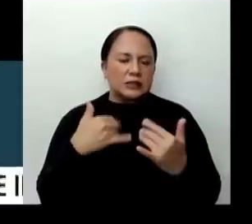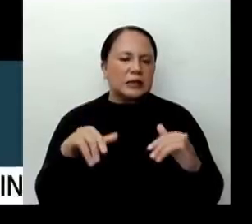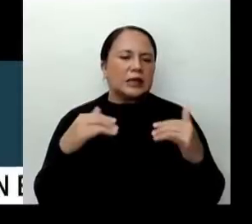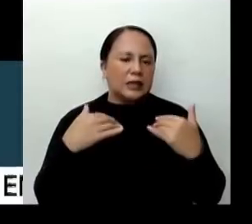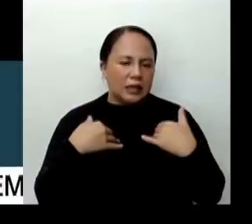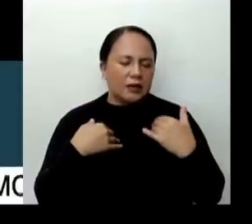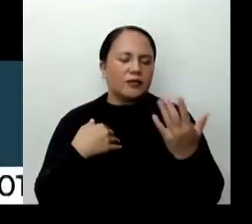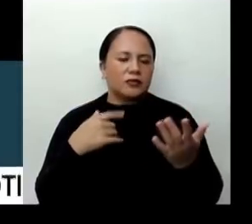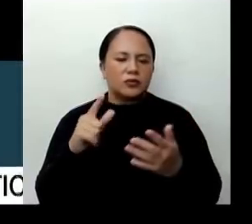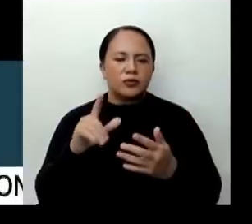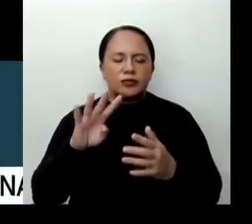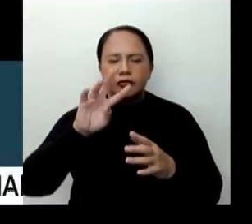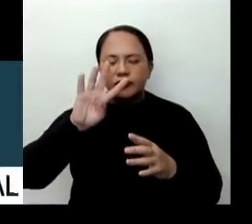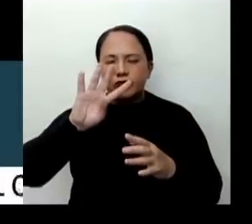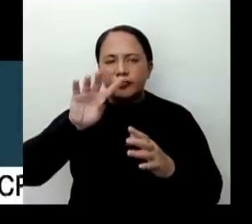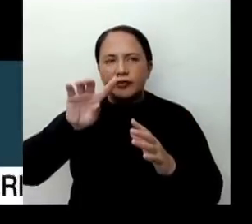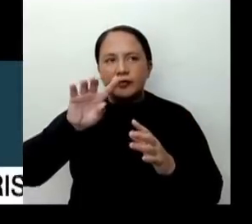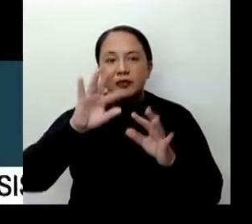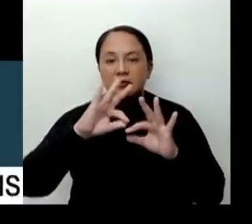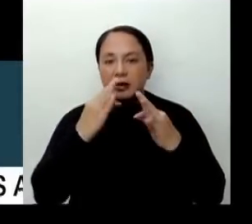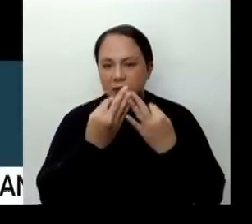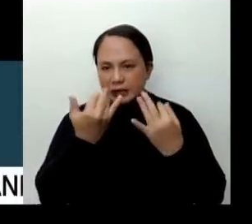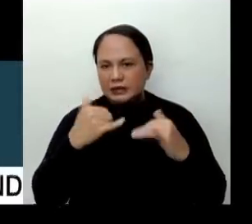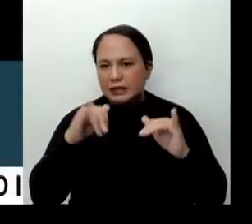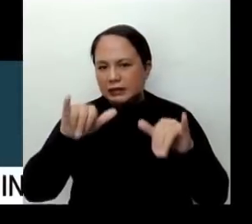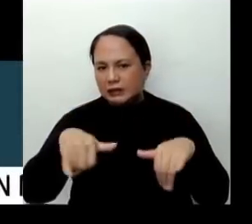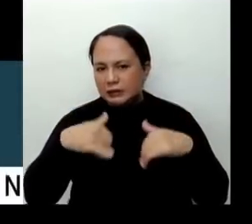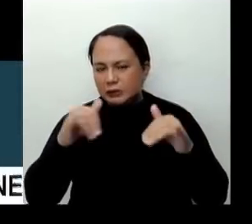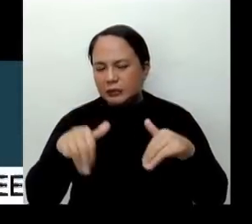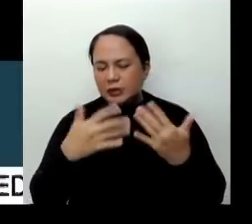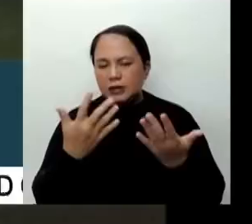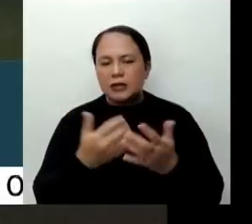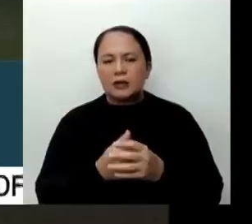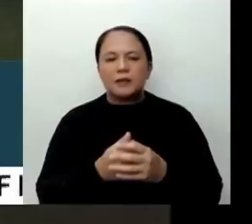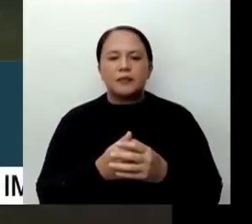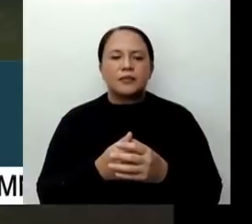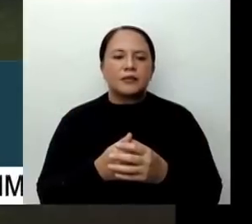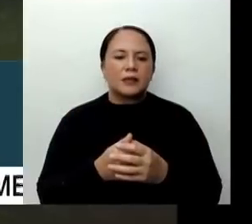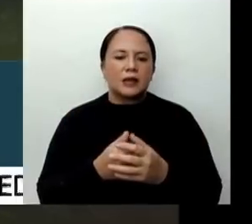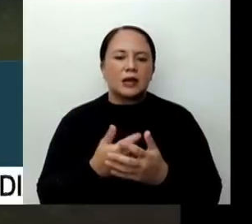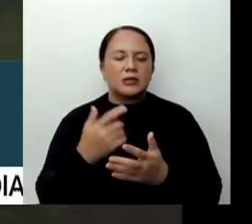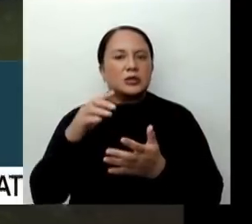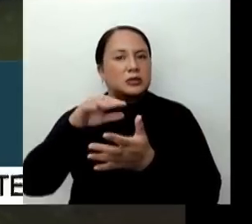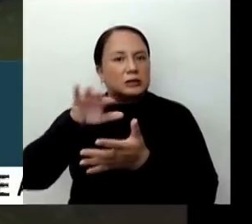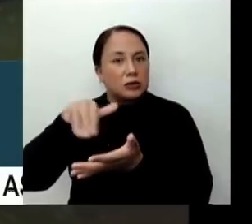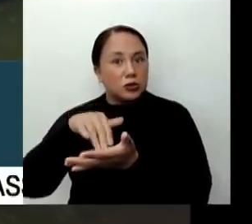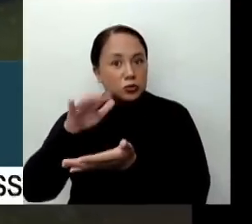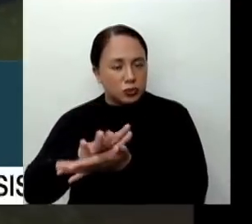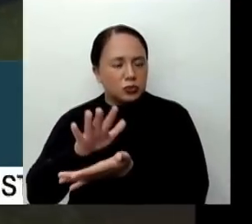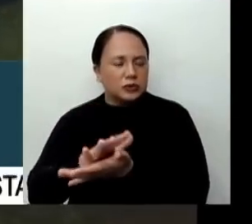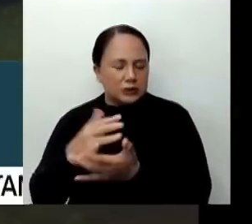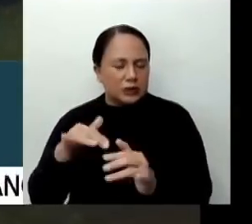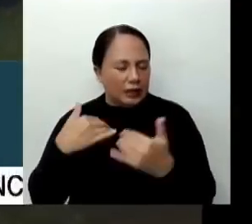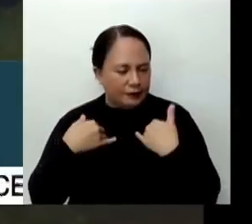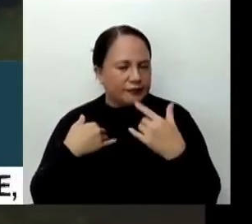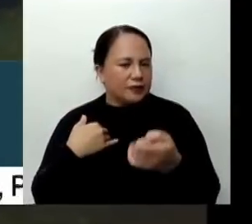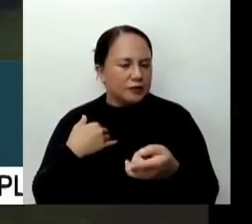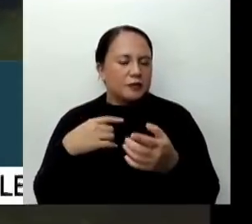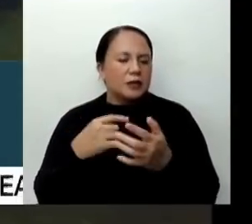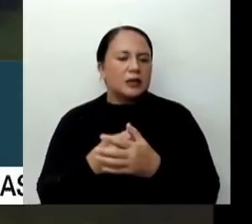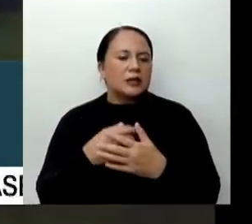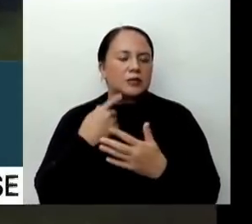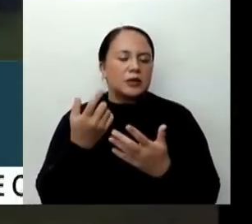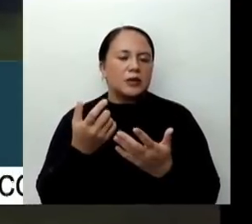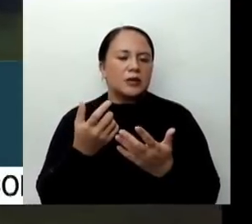families inside the Tudela Civic Center and 4 families at the Tudela Central School. Mayor said that they just want to be